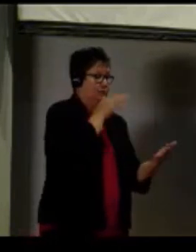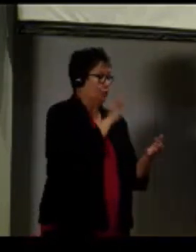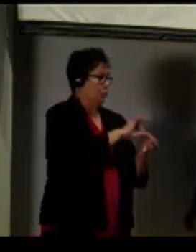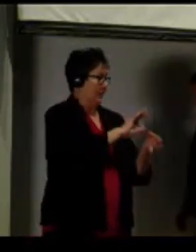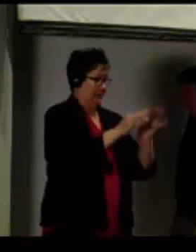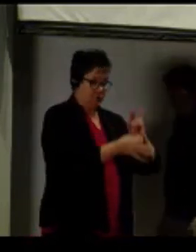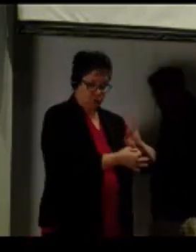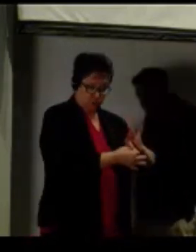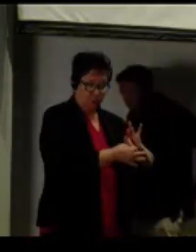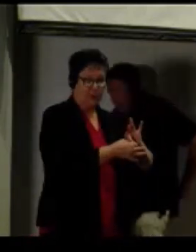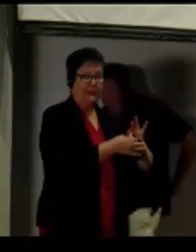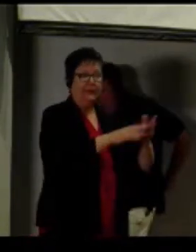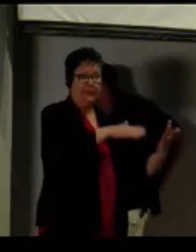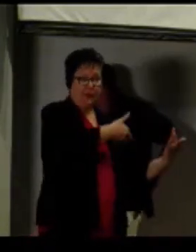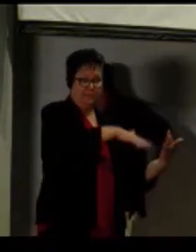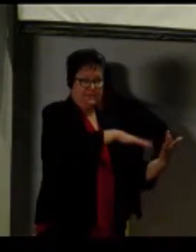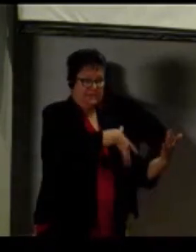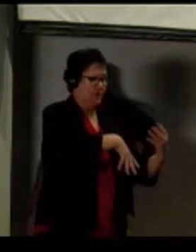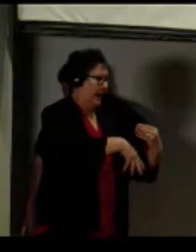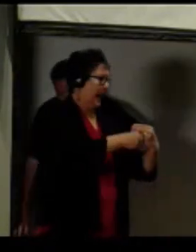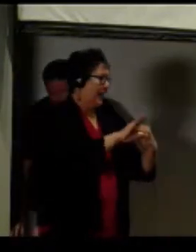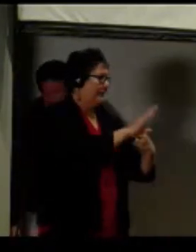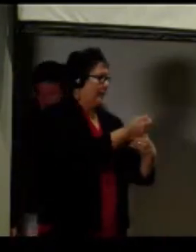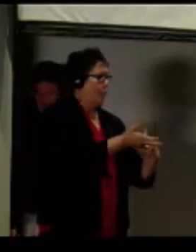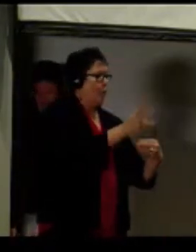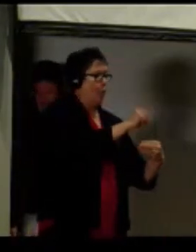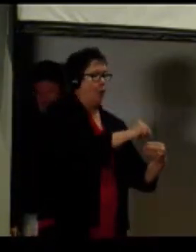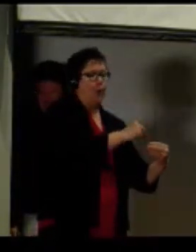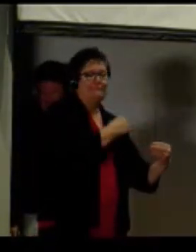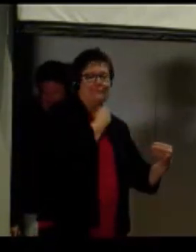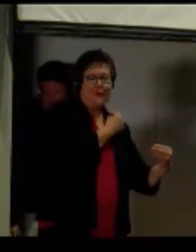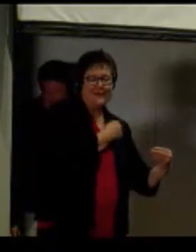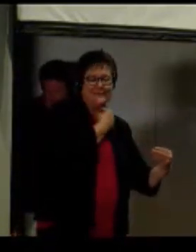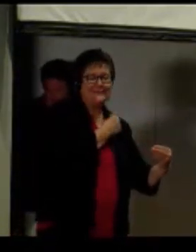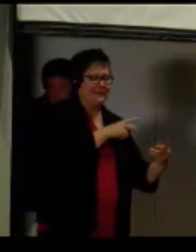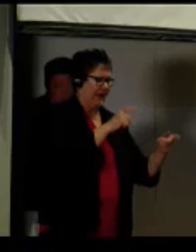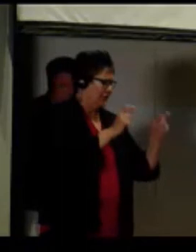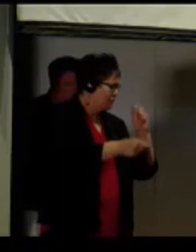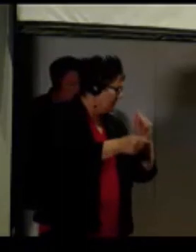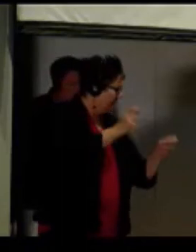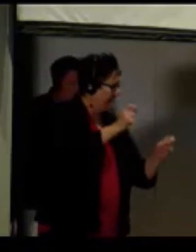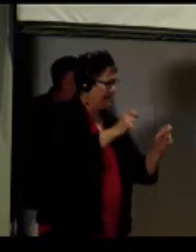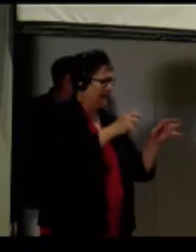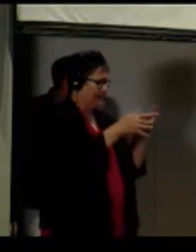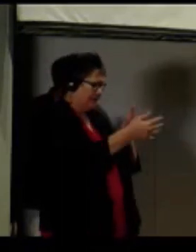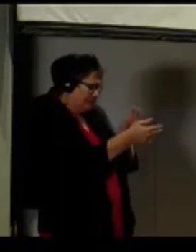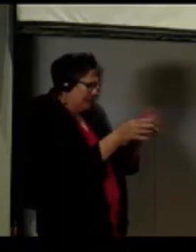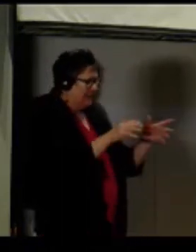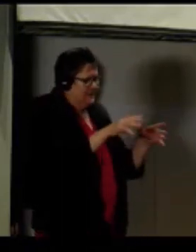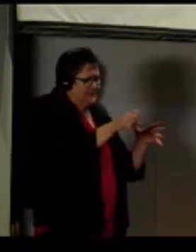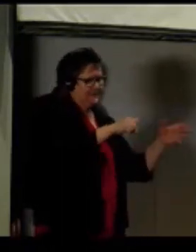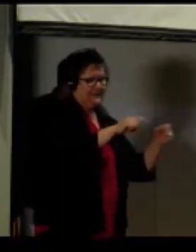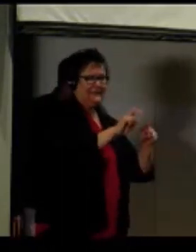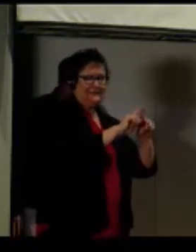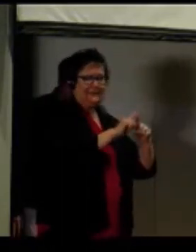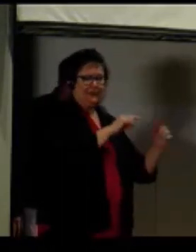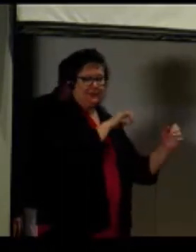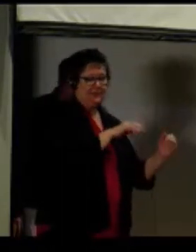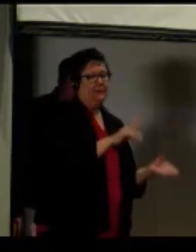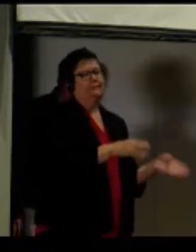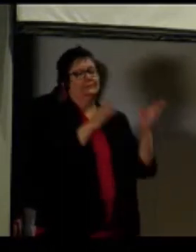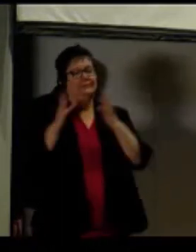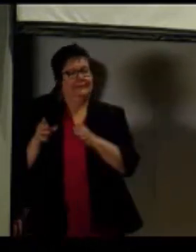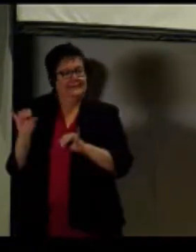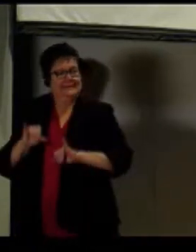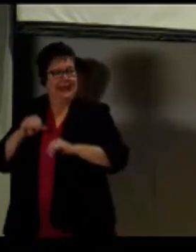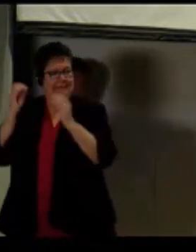composition and add their own voice to it. They shift it. They may use different instruments. And that's how I think most teachers